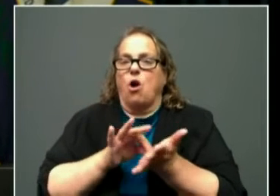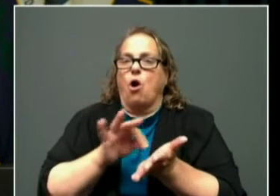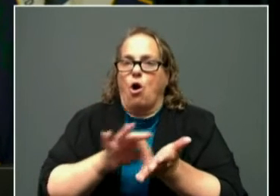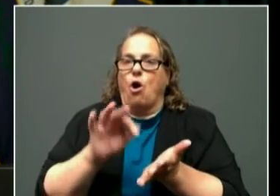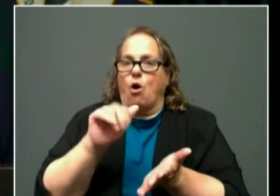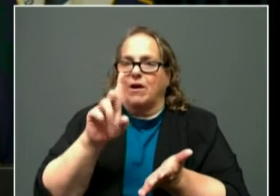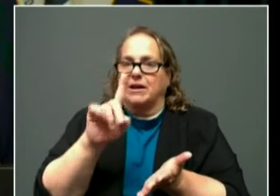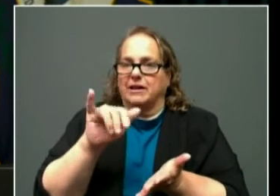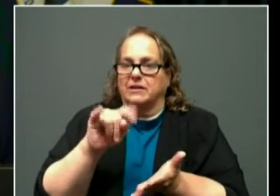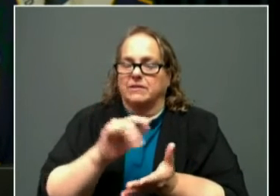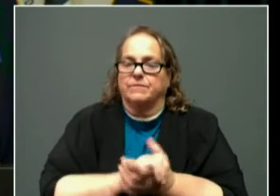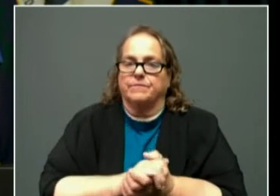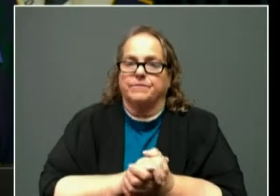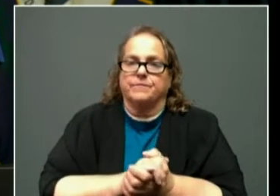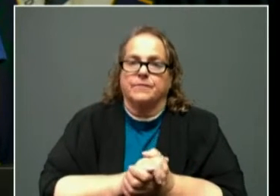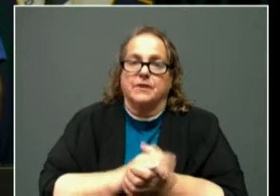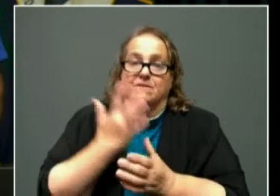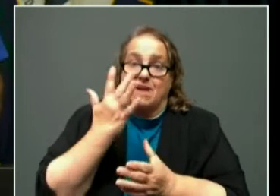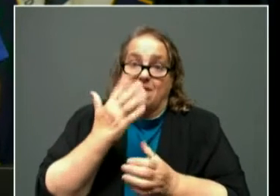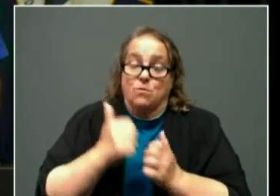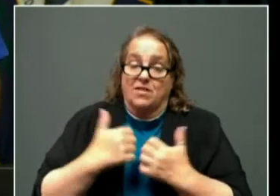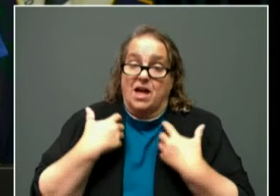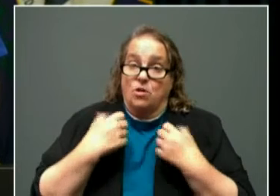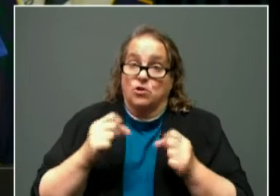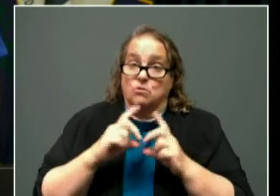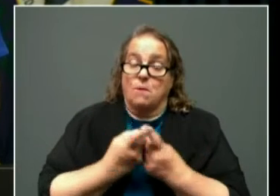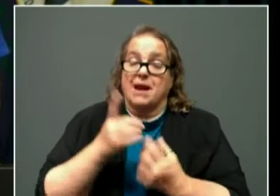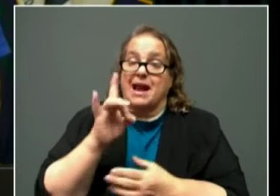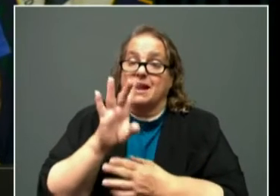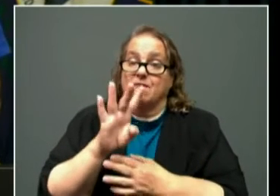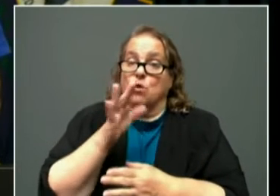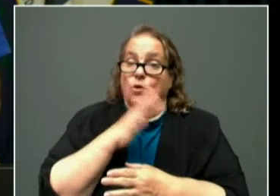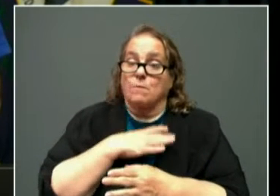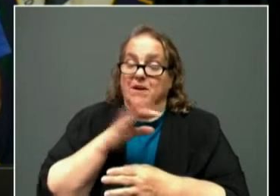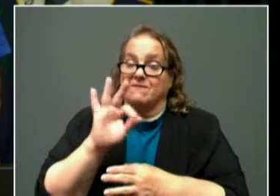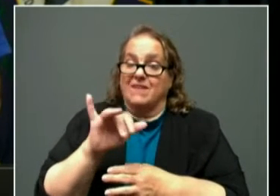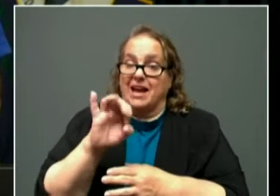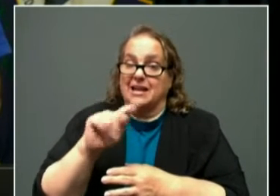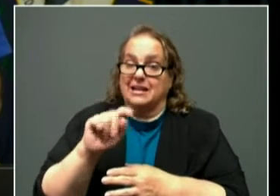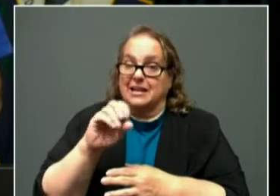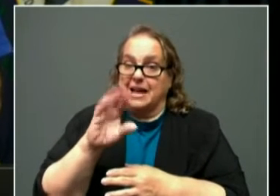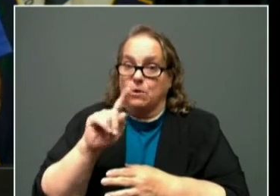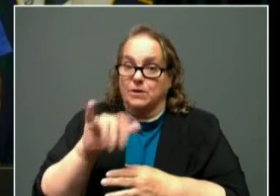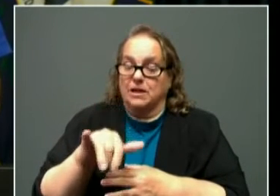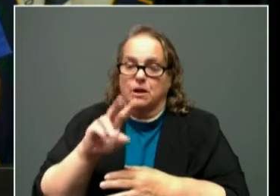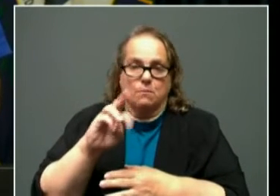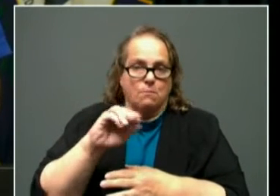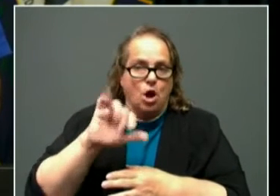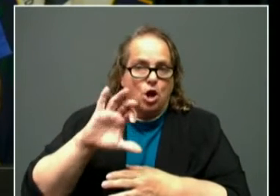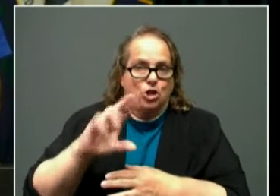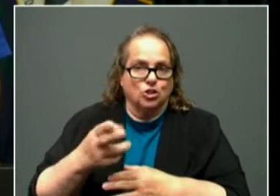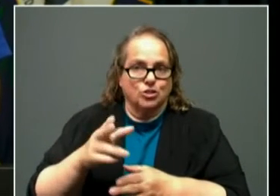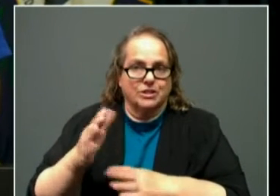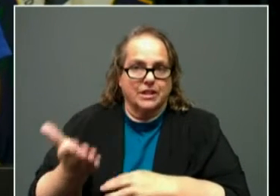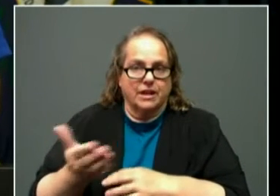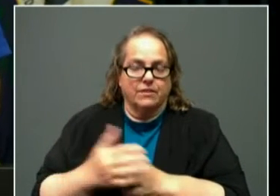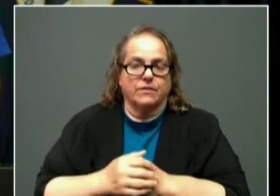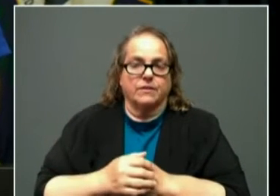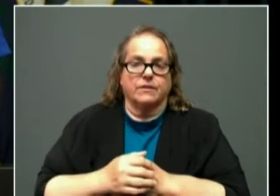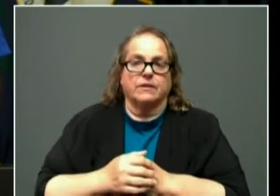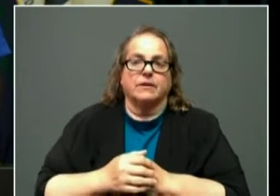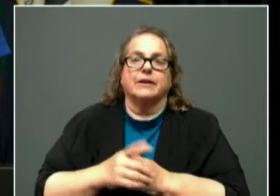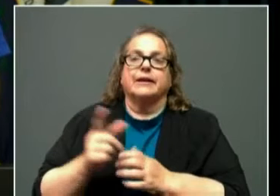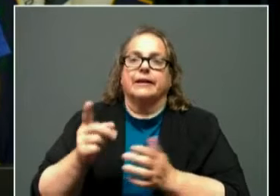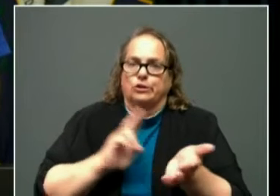the local health department, including 84-year-old woman from Fayette County. That's a March death. That's a long-term care death, too.